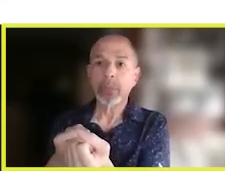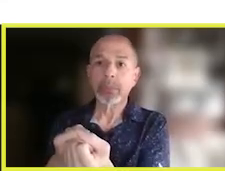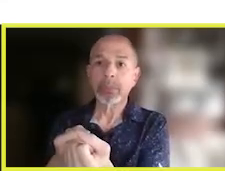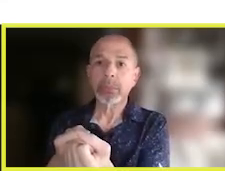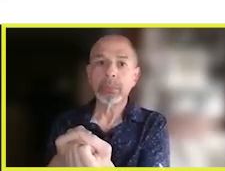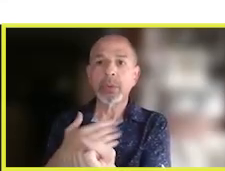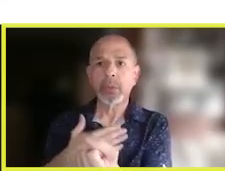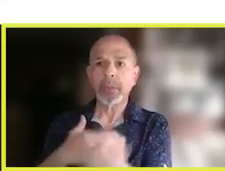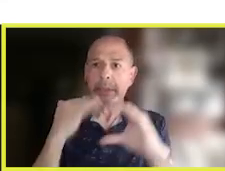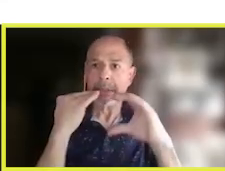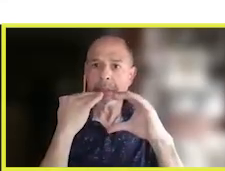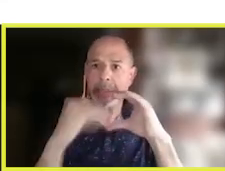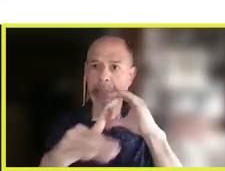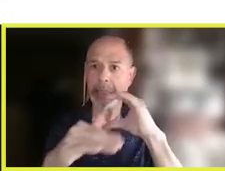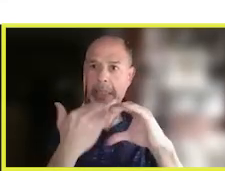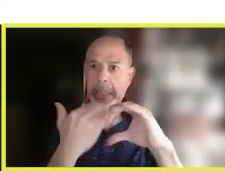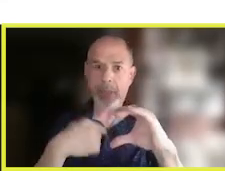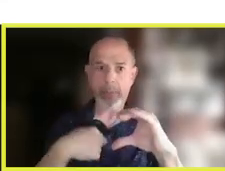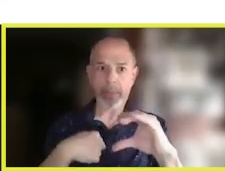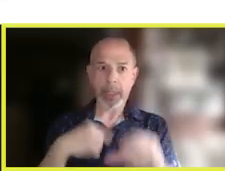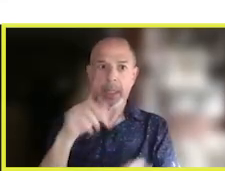can email me at